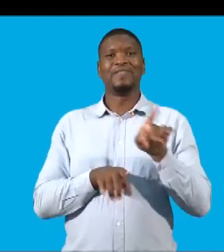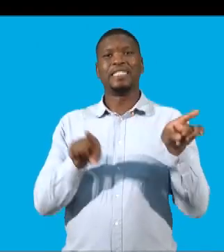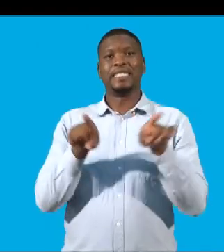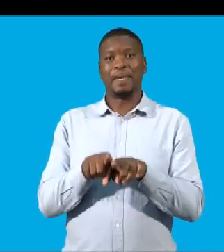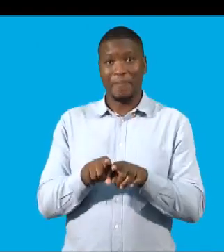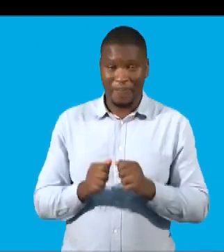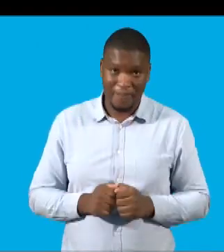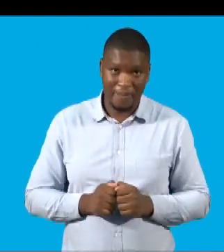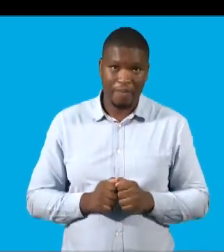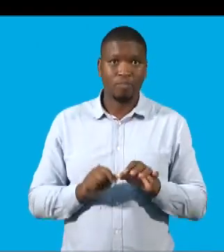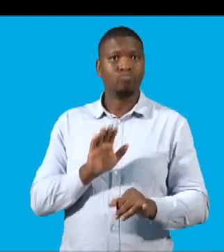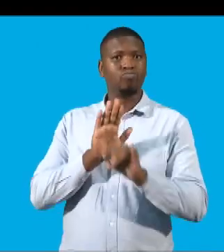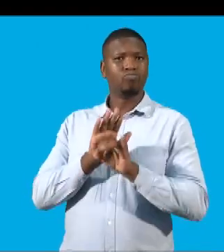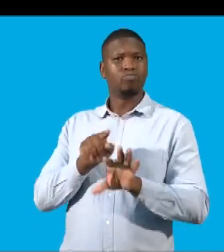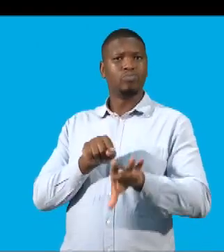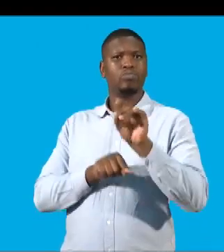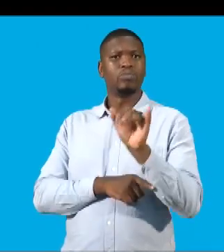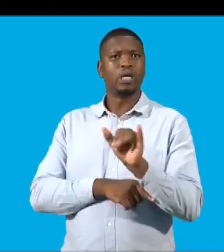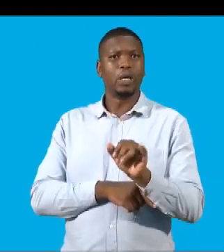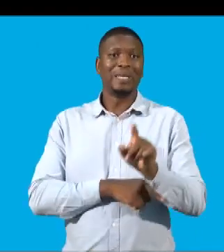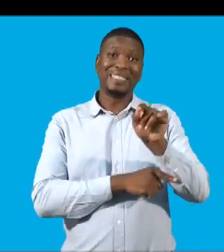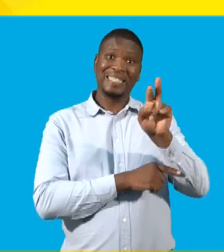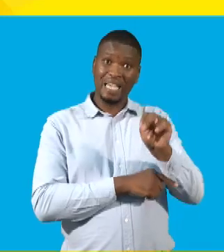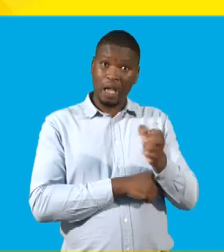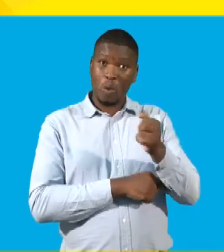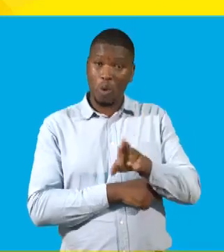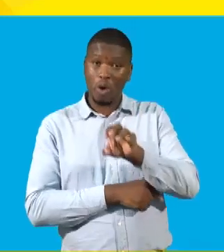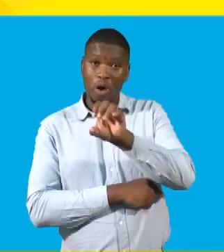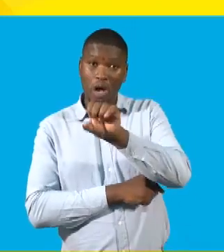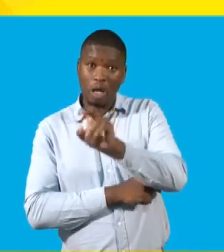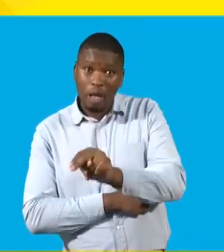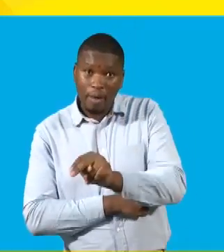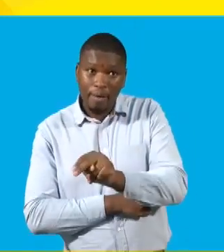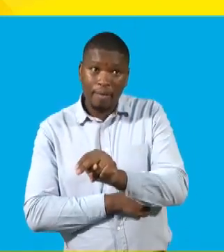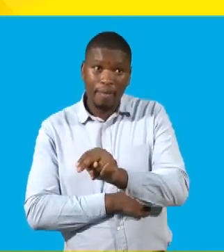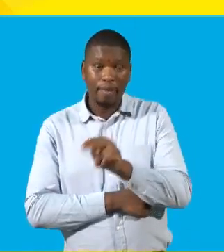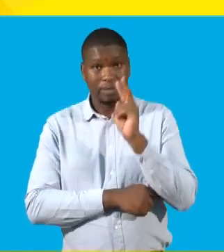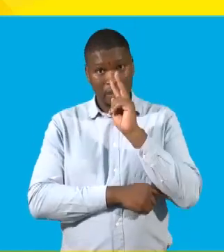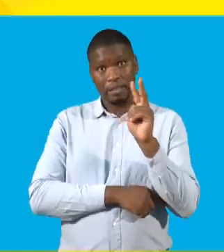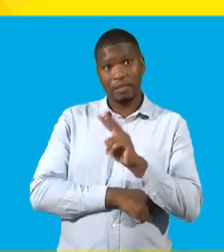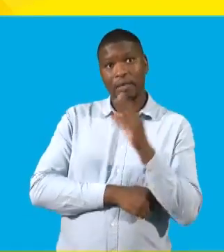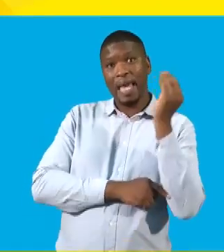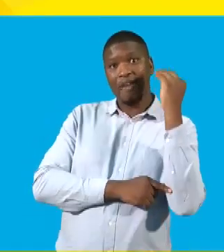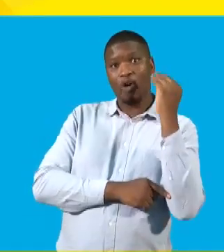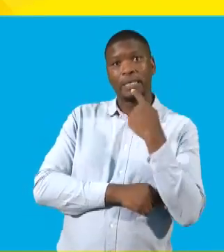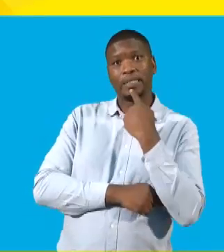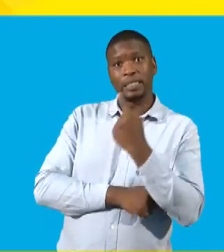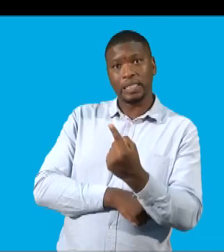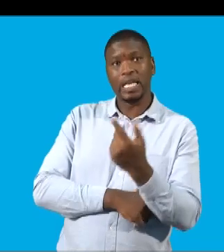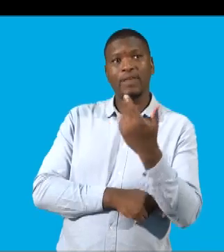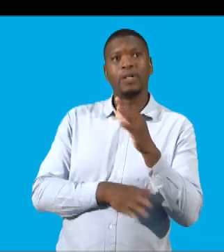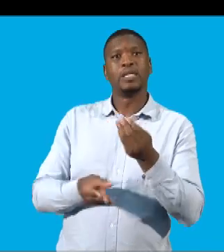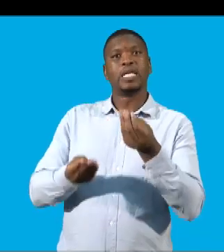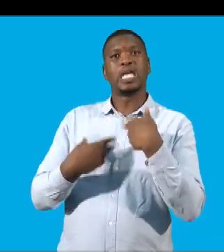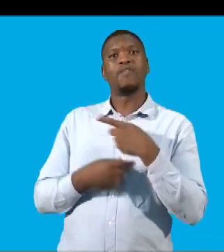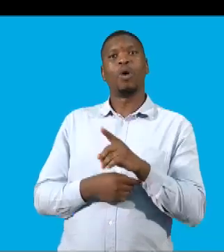difference in it. Now, how do we choose whether we use Tn or Sn? Well, if we look at the information, we have been given